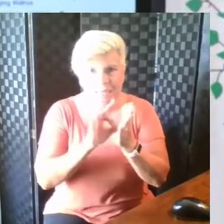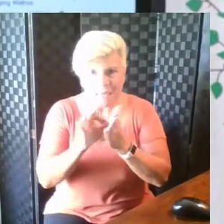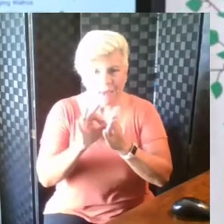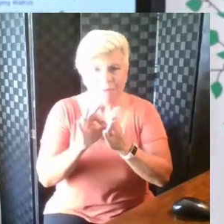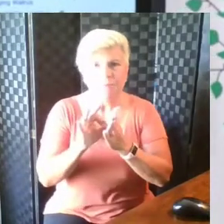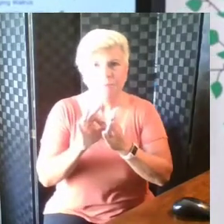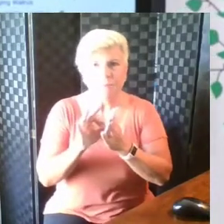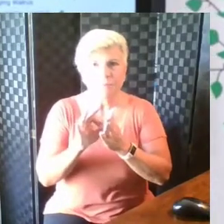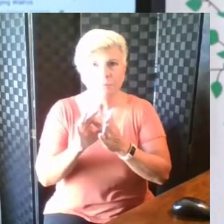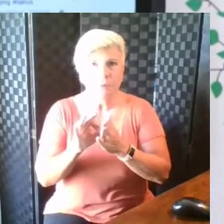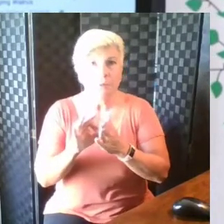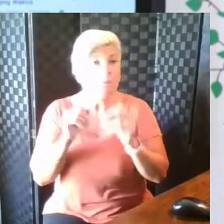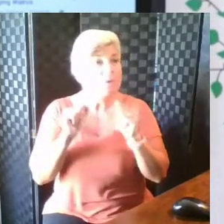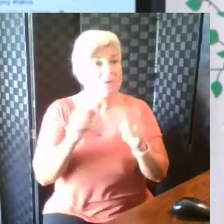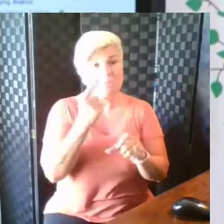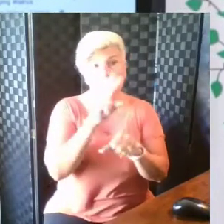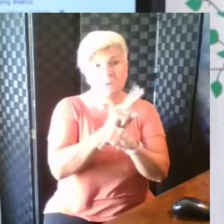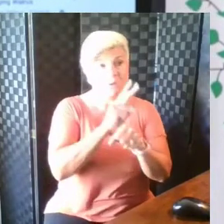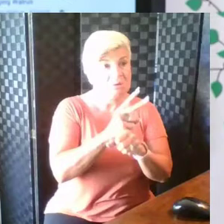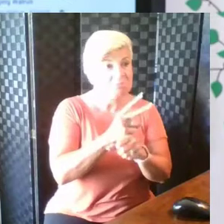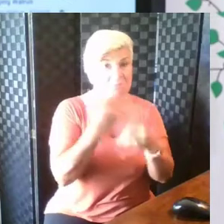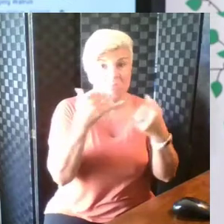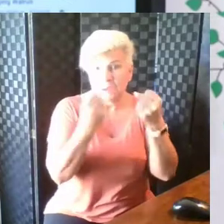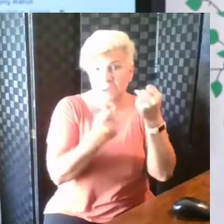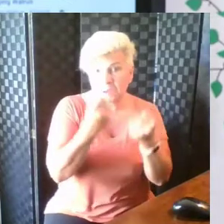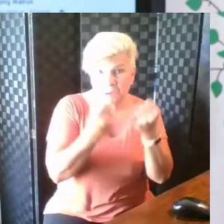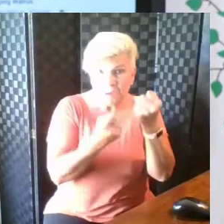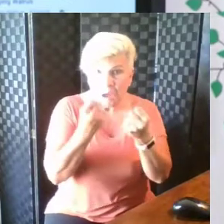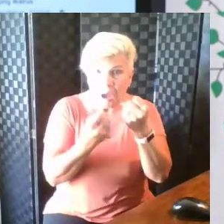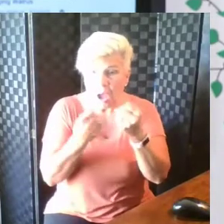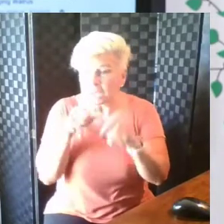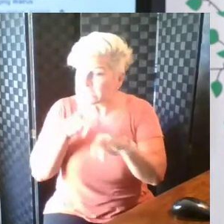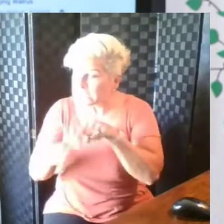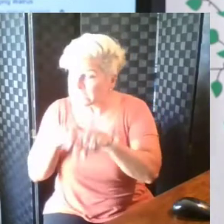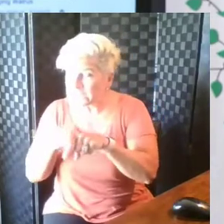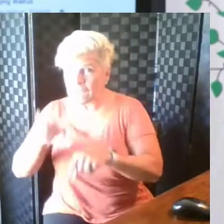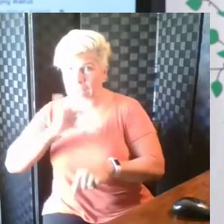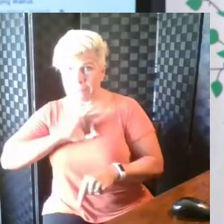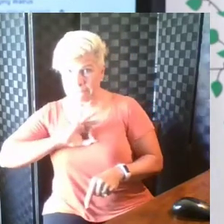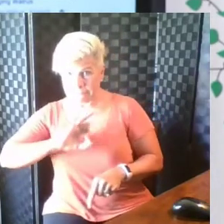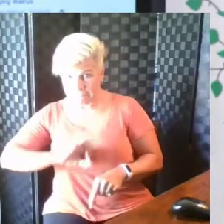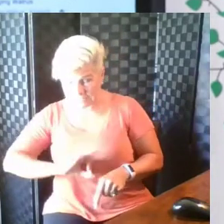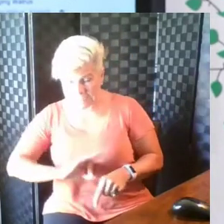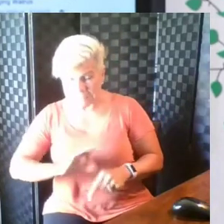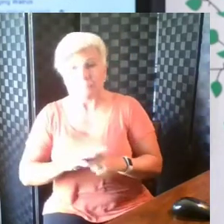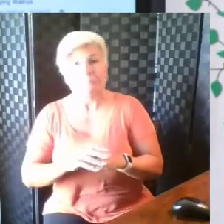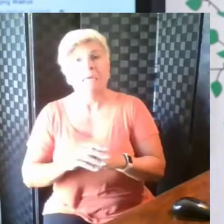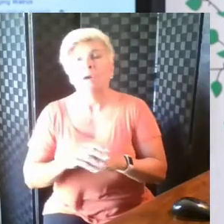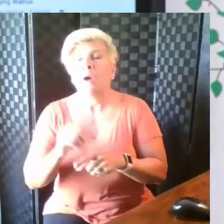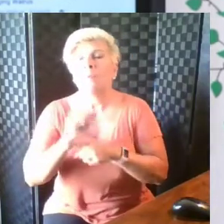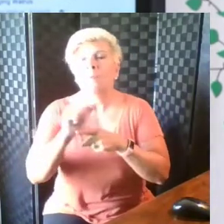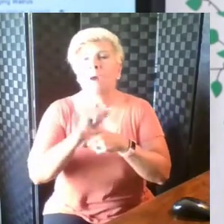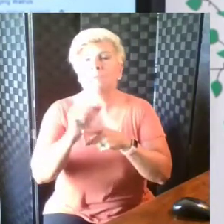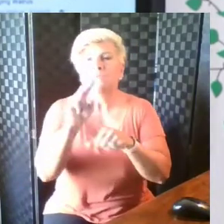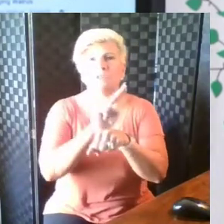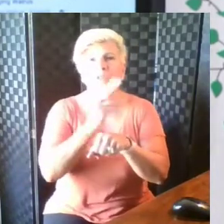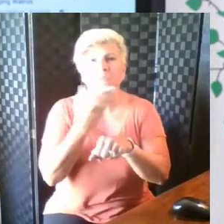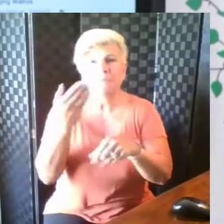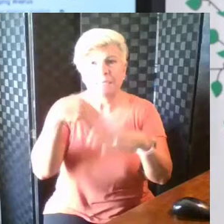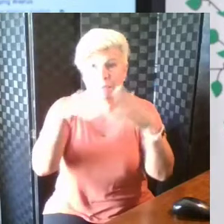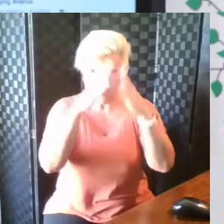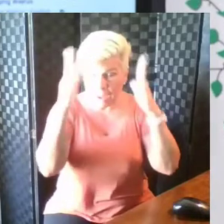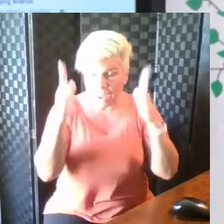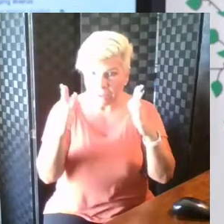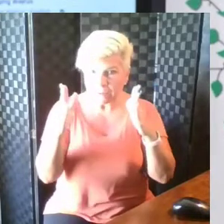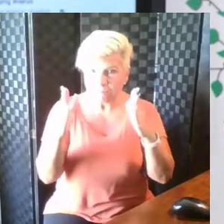use things like toy cars and buttons, and I actually brought some socks today, but I promise they're clean. And we'll practice how we can use things just in our house to